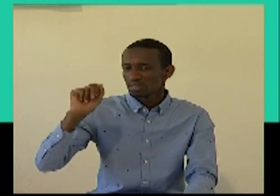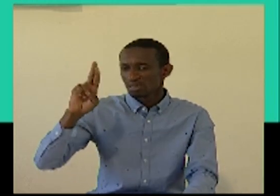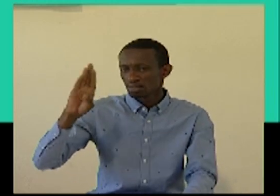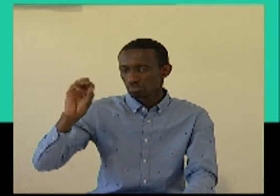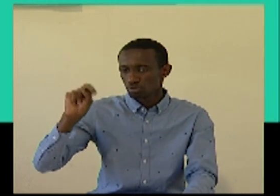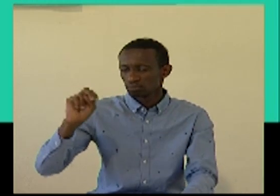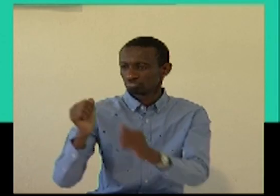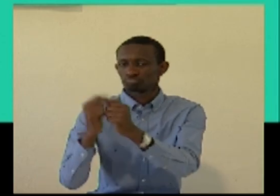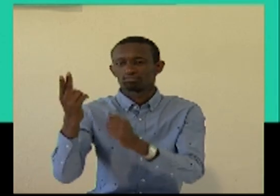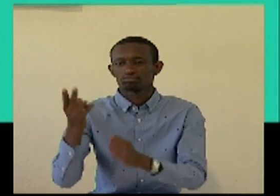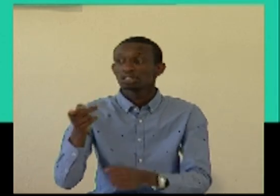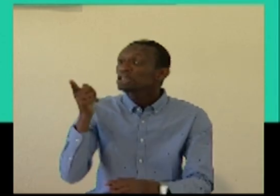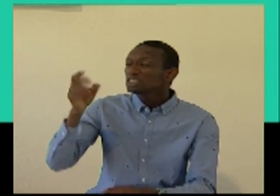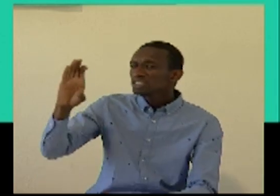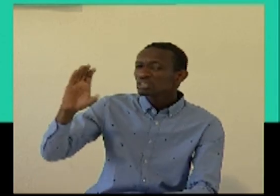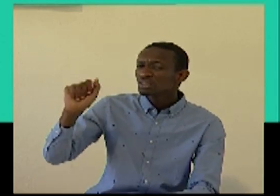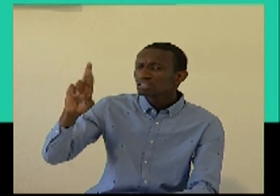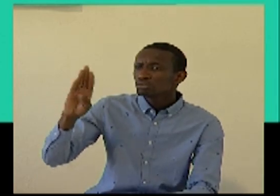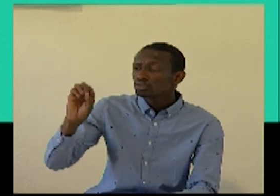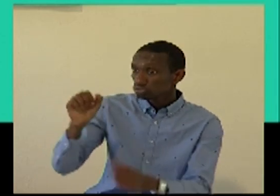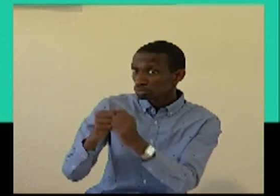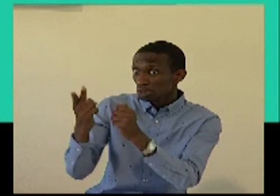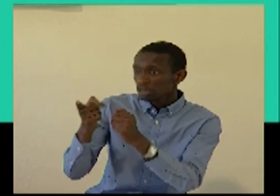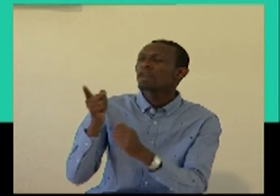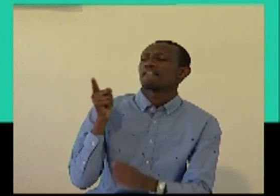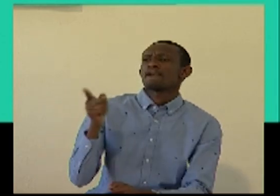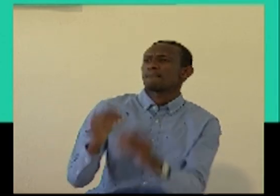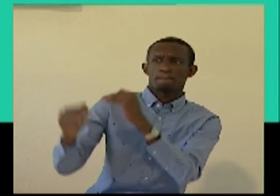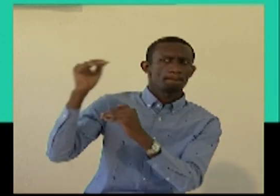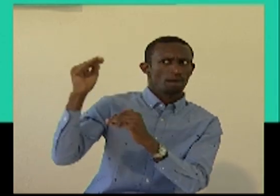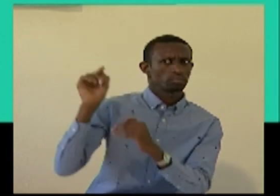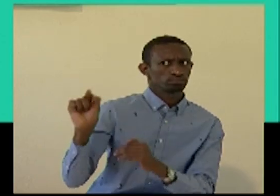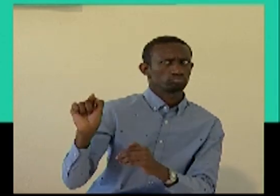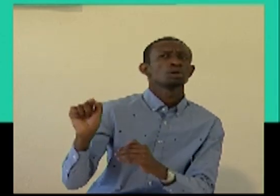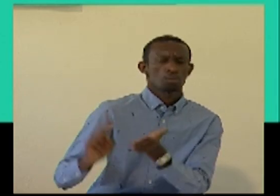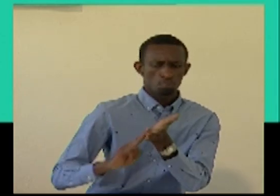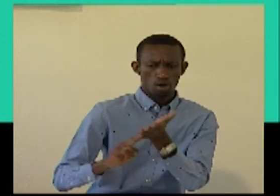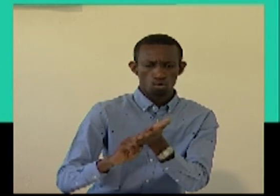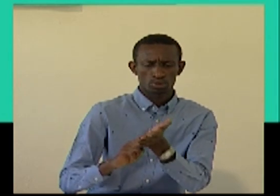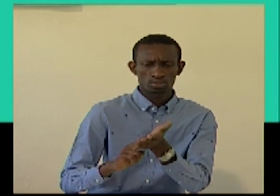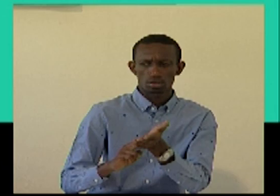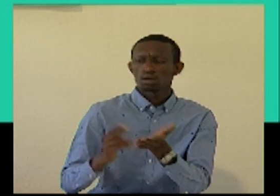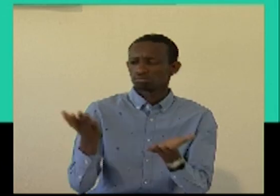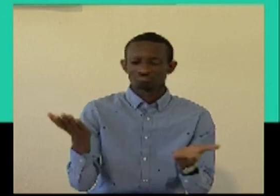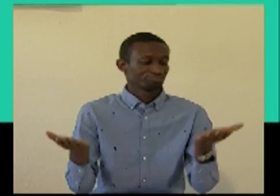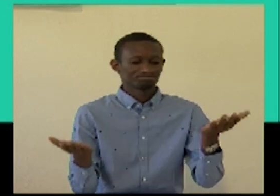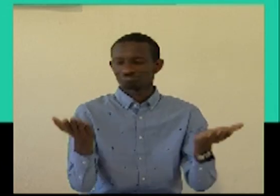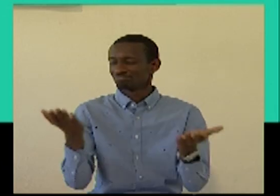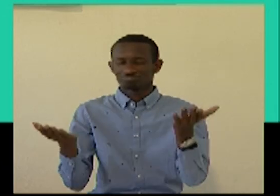element which is used to determine the masses of other